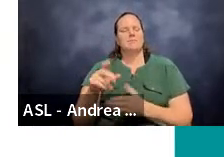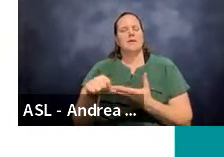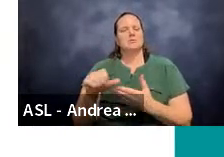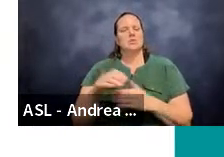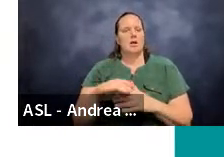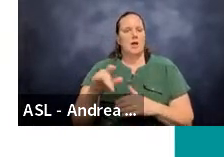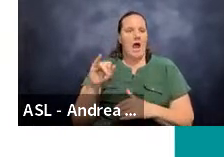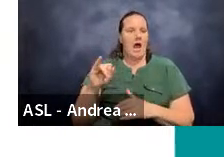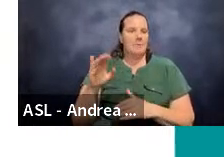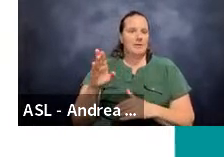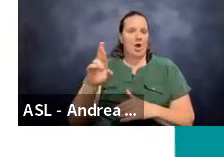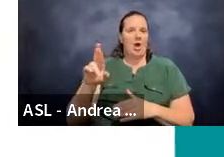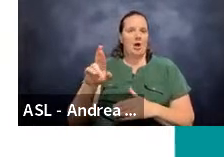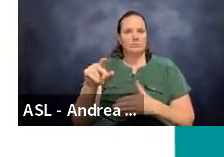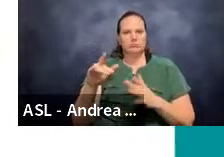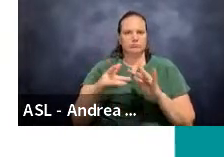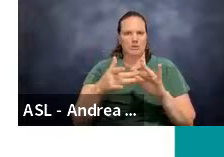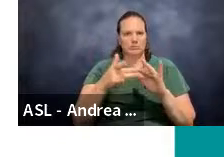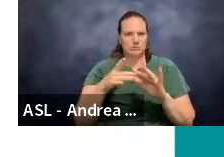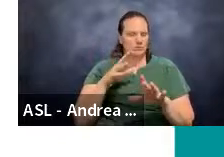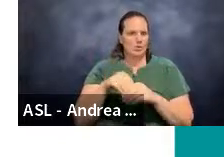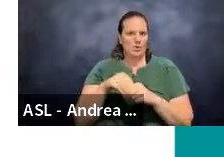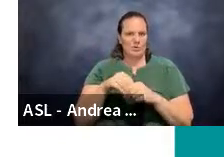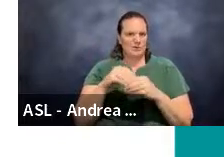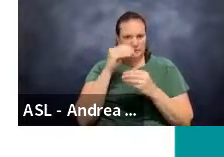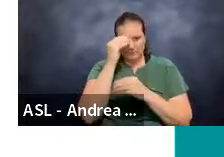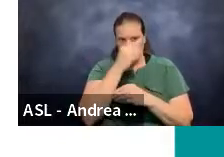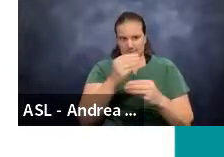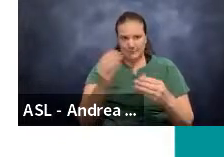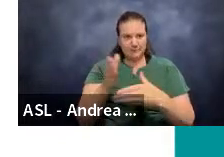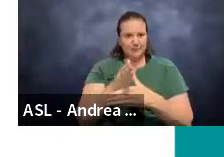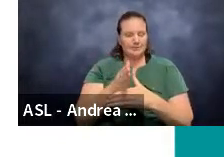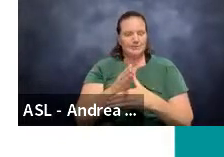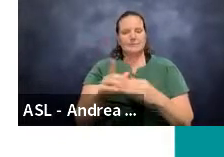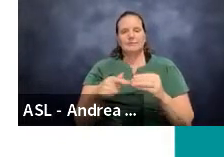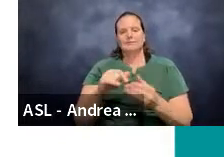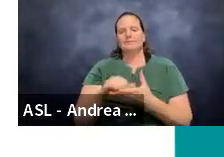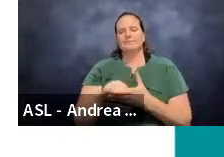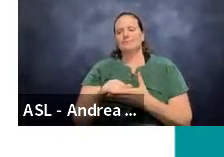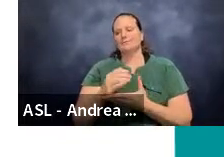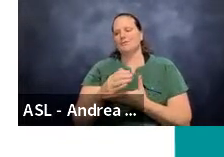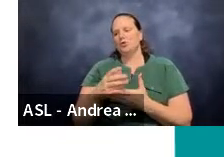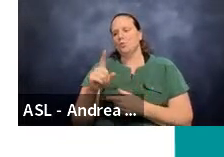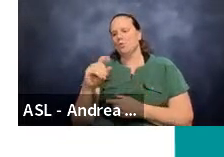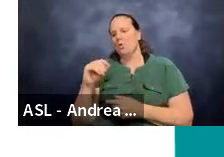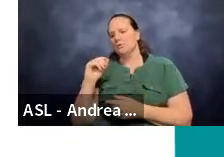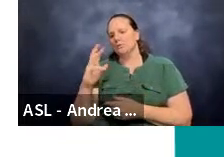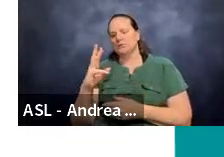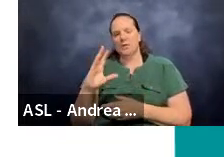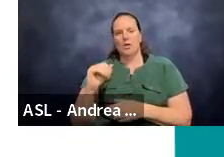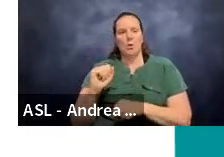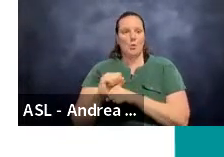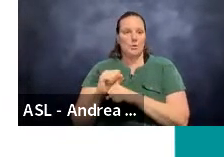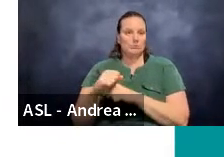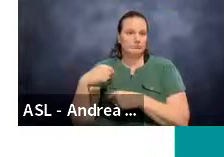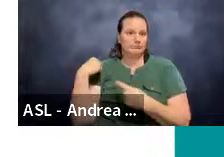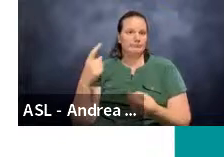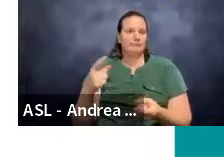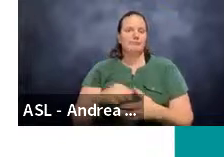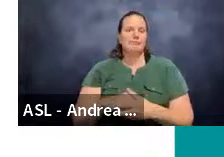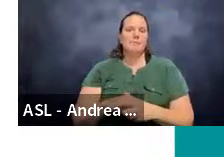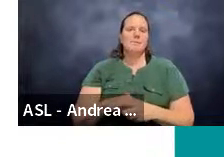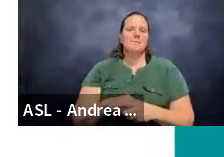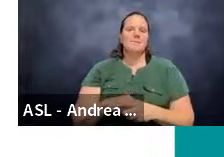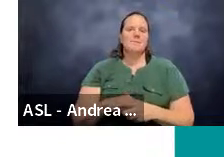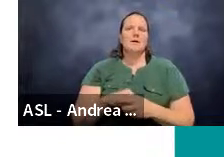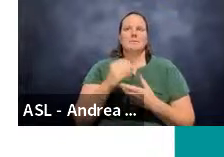website, which includes all of the information that we've shared with the public about Section 106 and our work to date. That will be